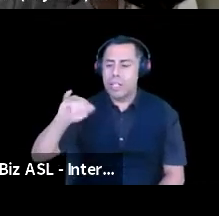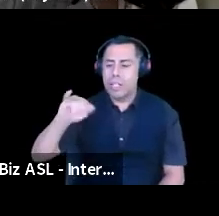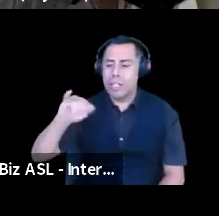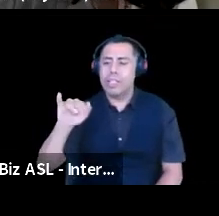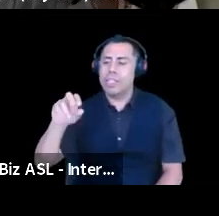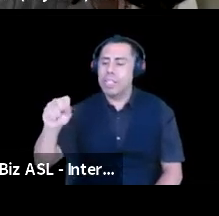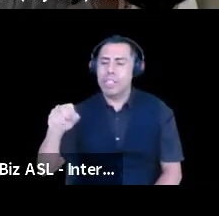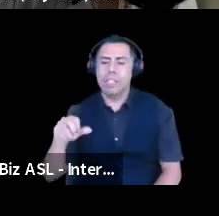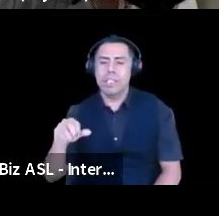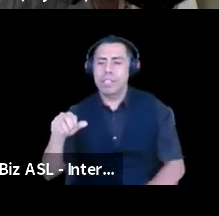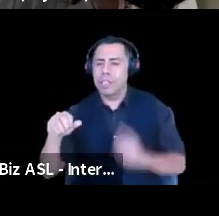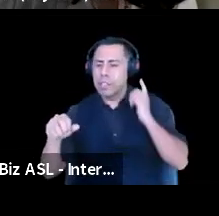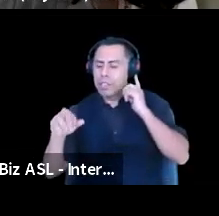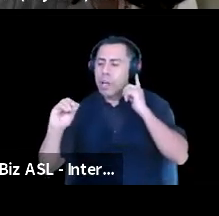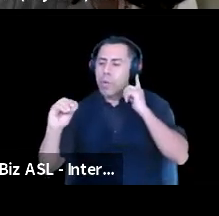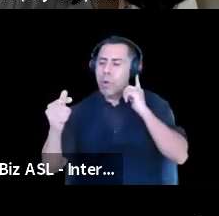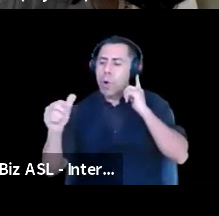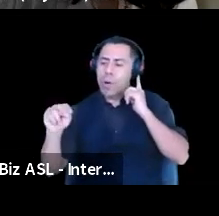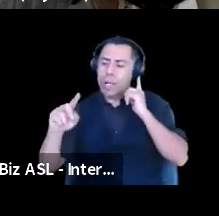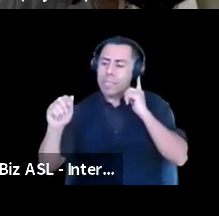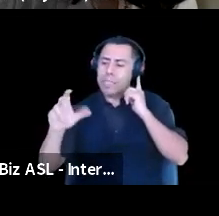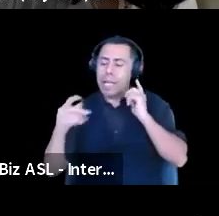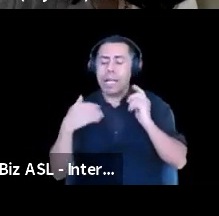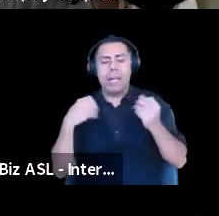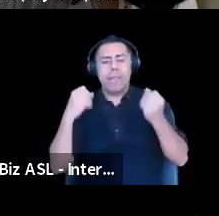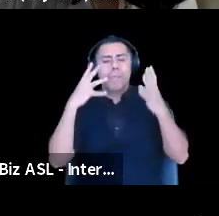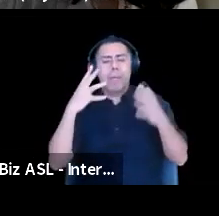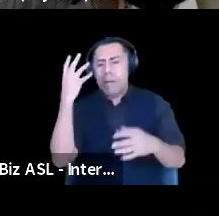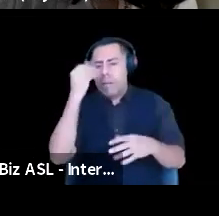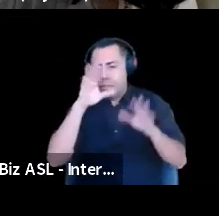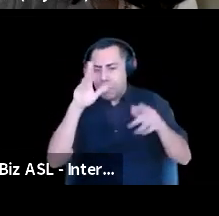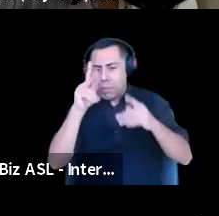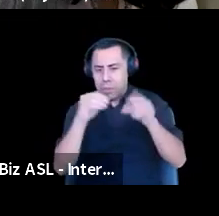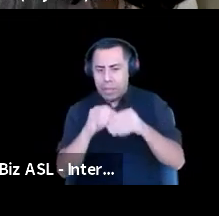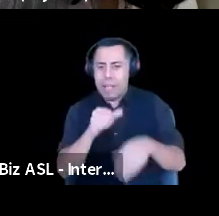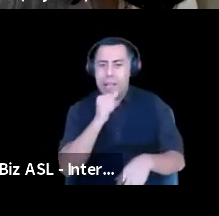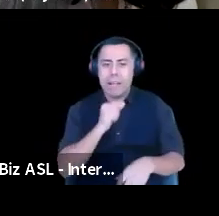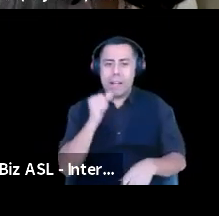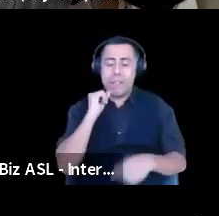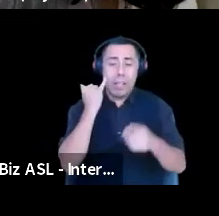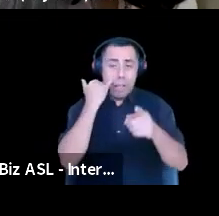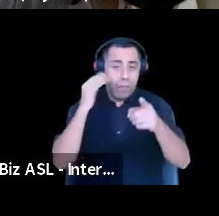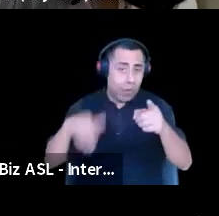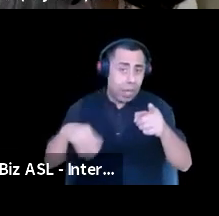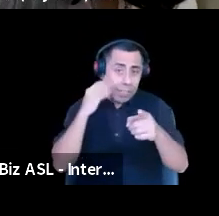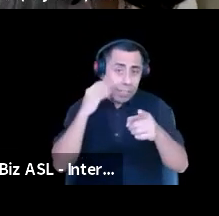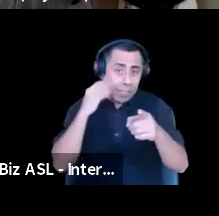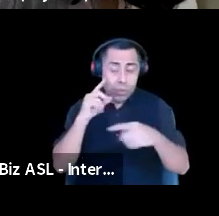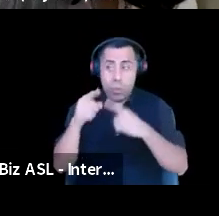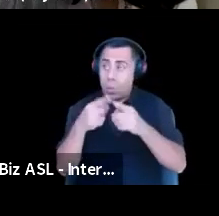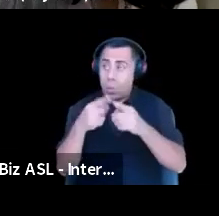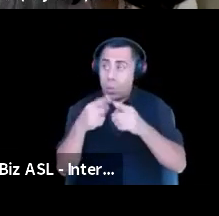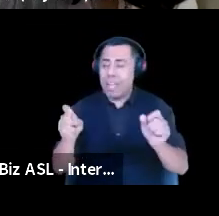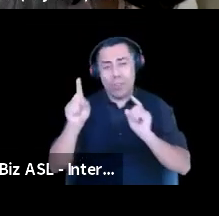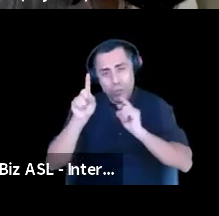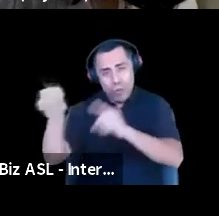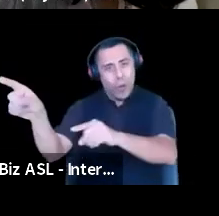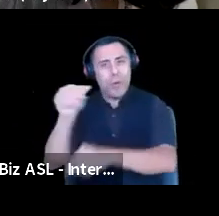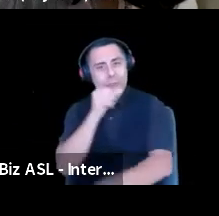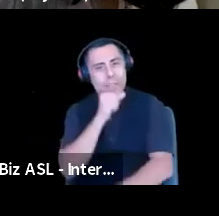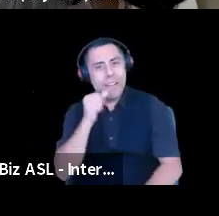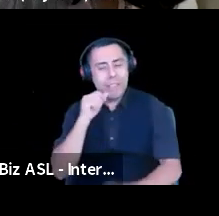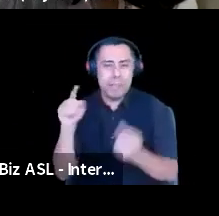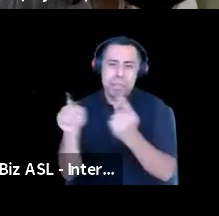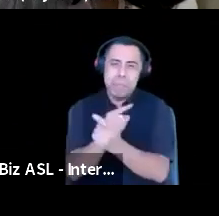you haven't been there and experienced the incredible beauty of the Indigenous cultures of Arizona, go as soon as it's safe to do so and get to know these people. It